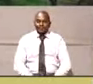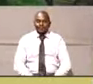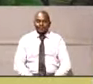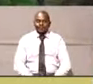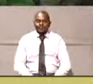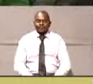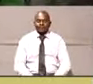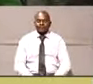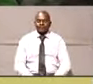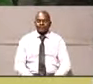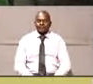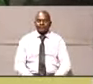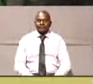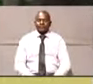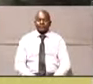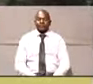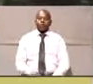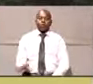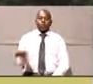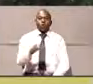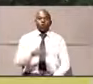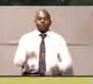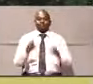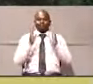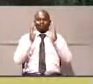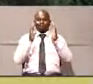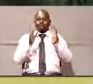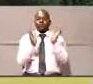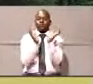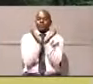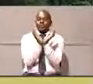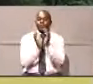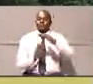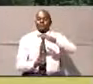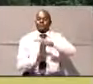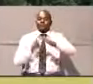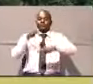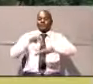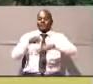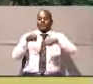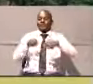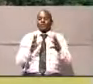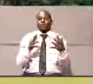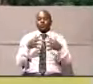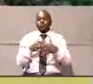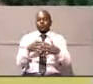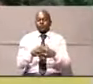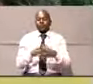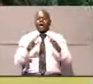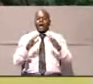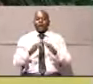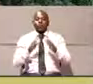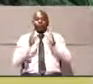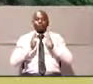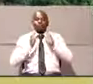March, 2020. All eyes were on St. Paul's Cathedral, Namirembe, this Wednesday, as the House of